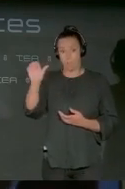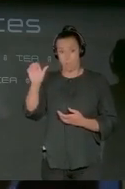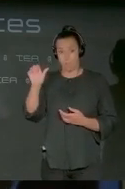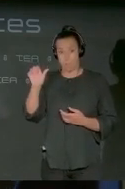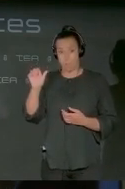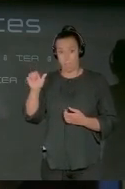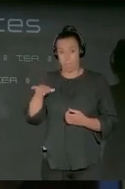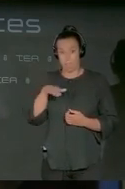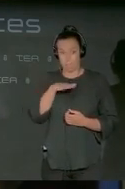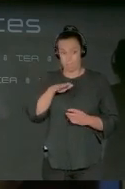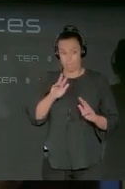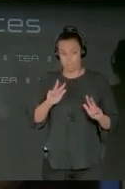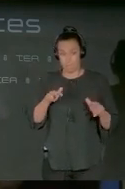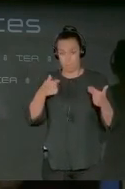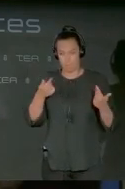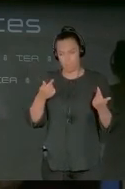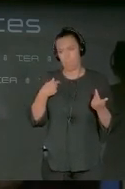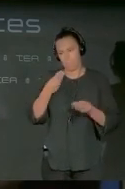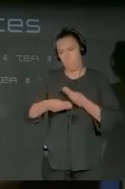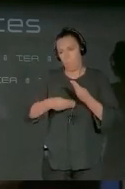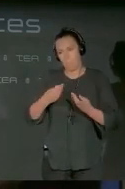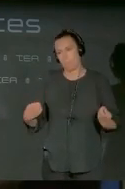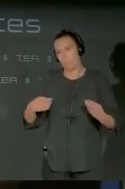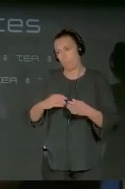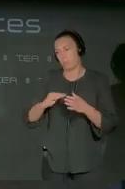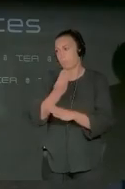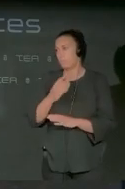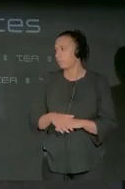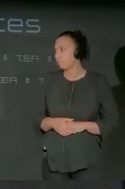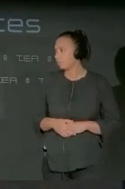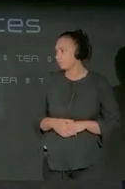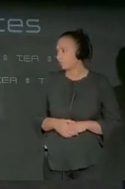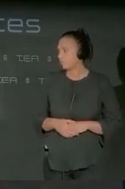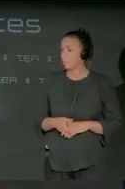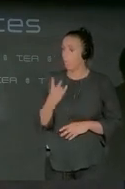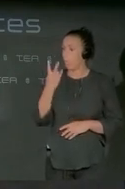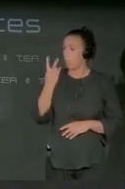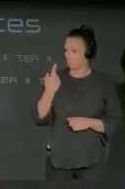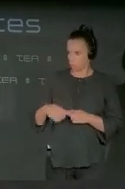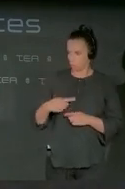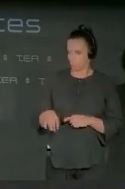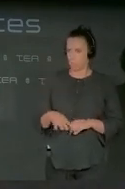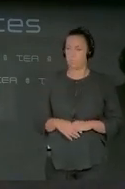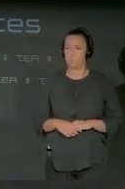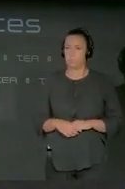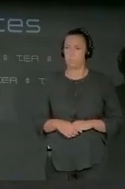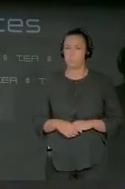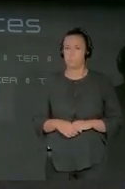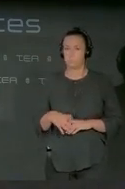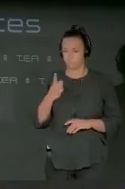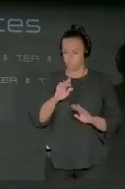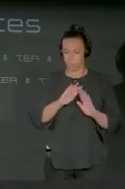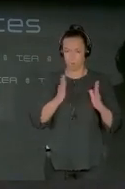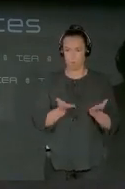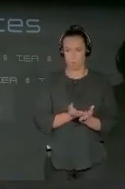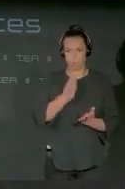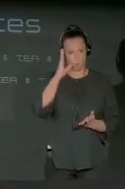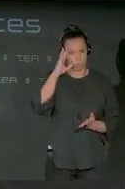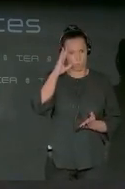things. One area where we see a need for more collaboration is virtual worlds, and where we see that video